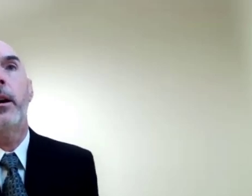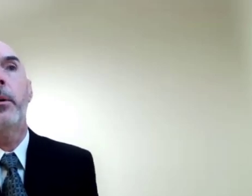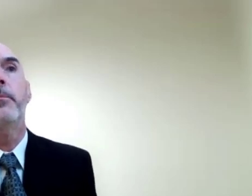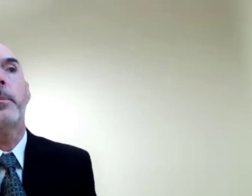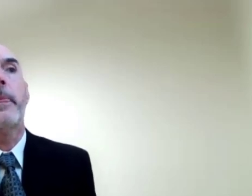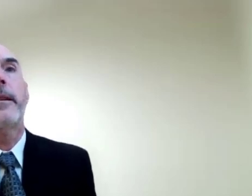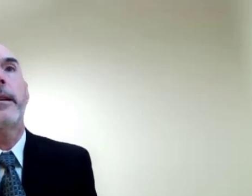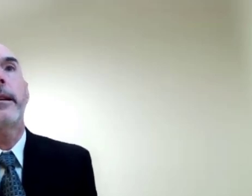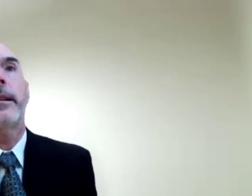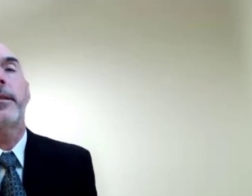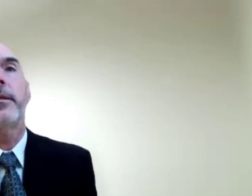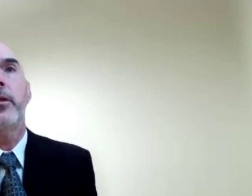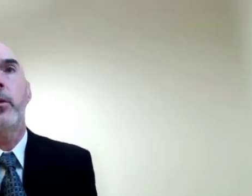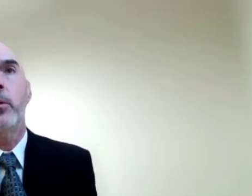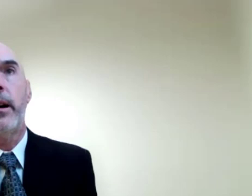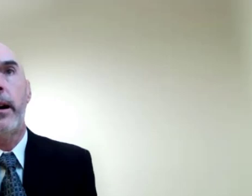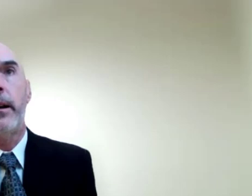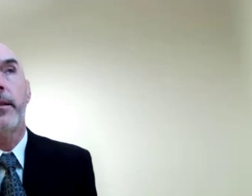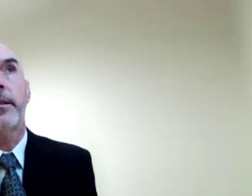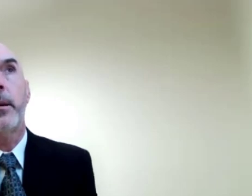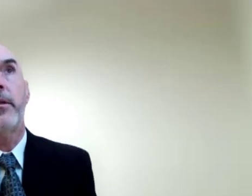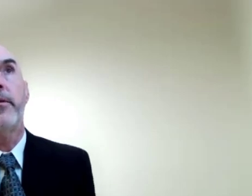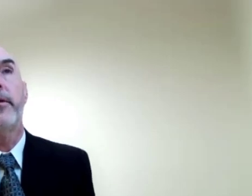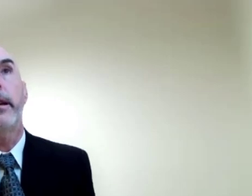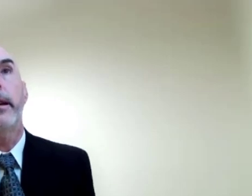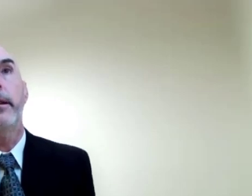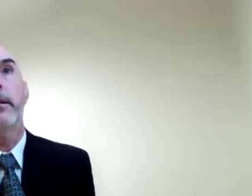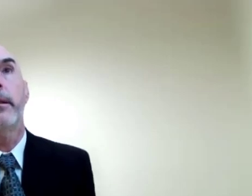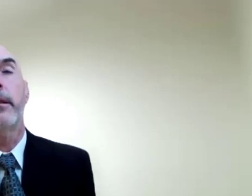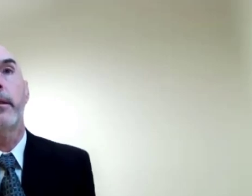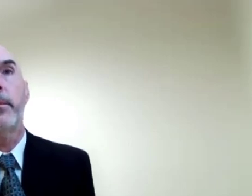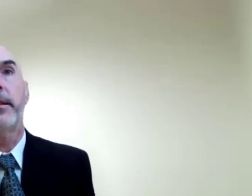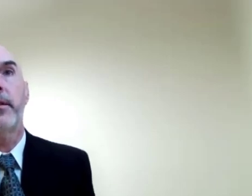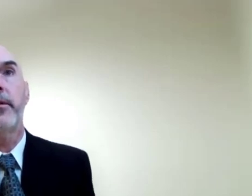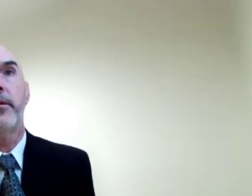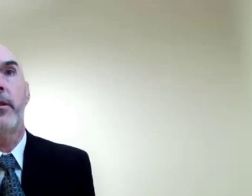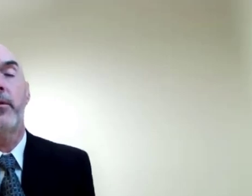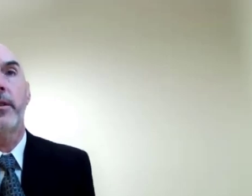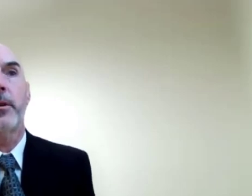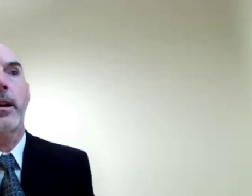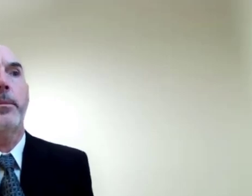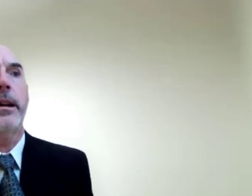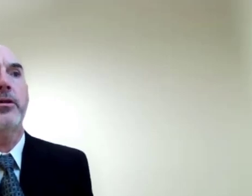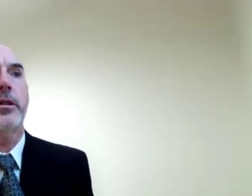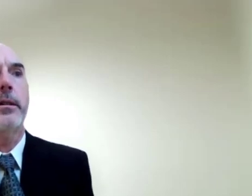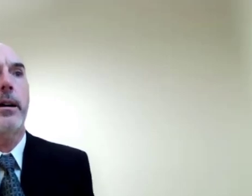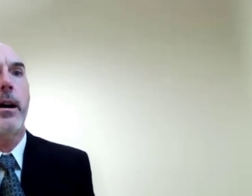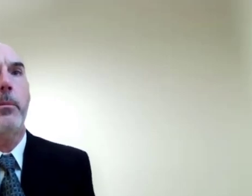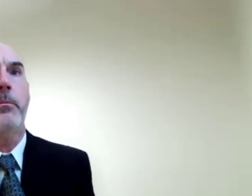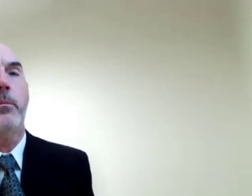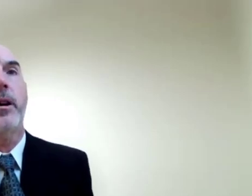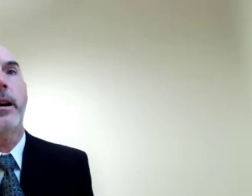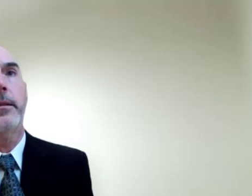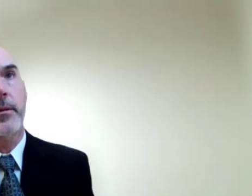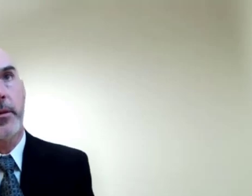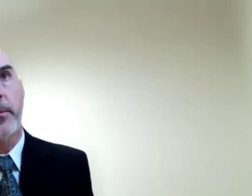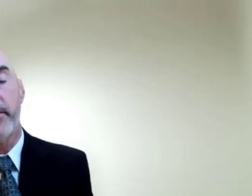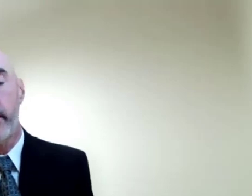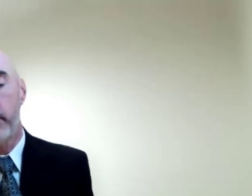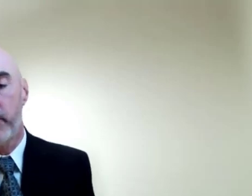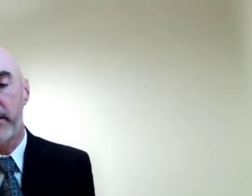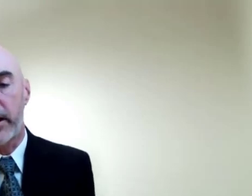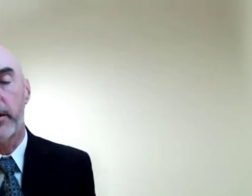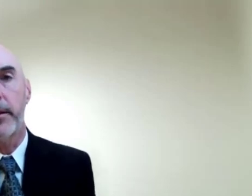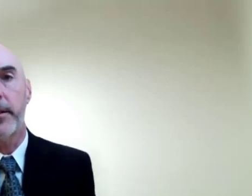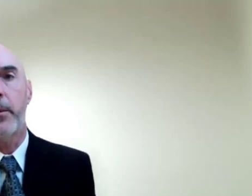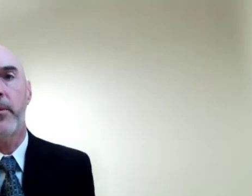question. Gets to some of the limits of reasonable accommodation, but some of